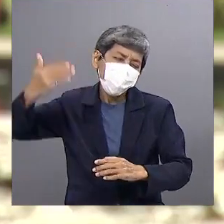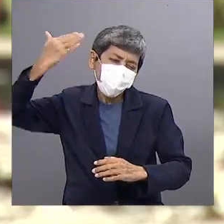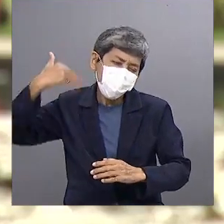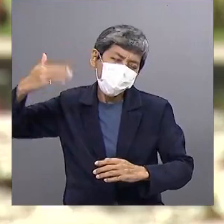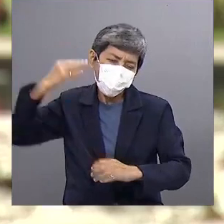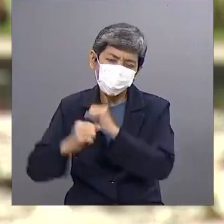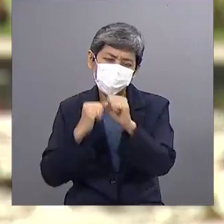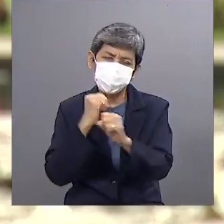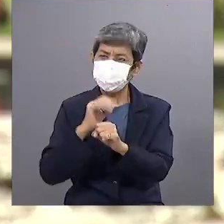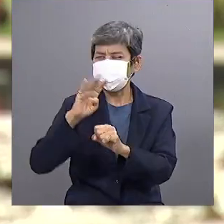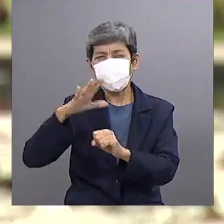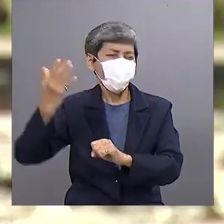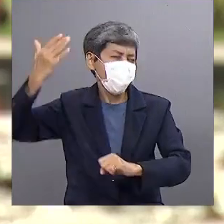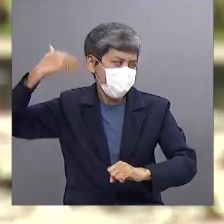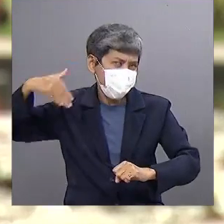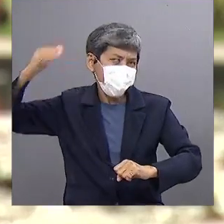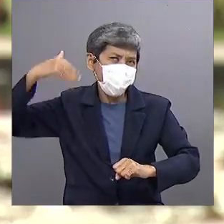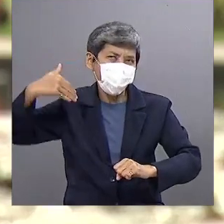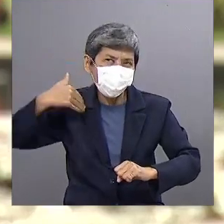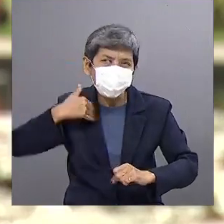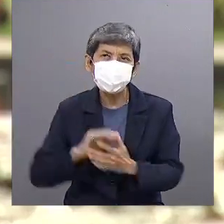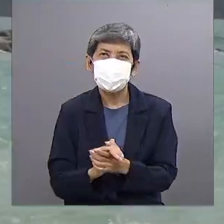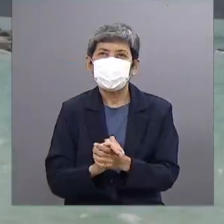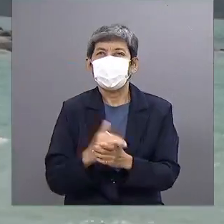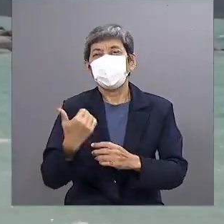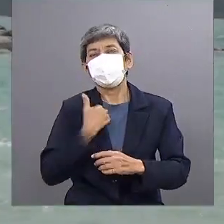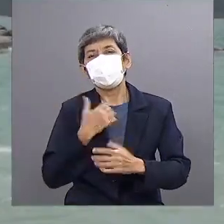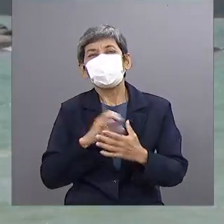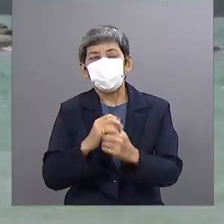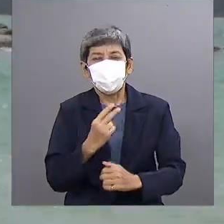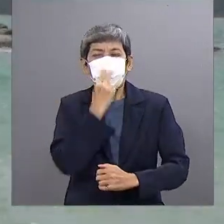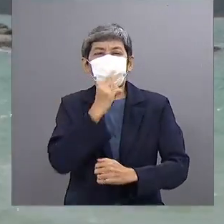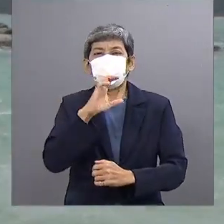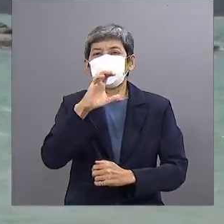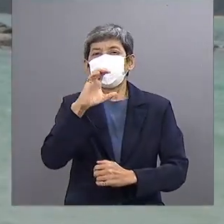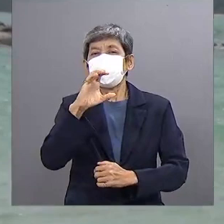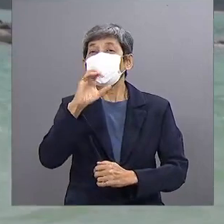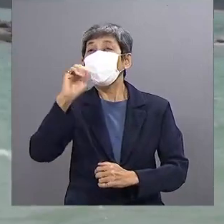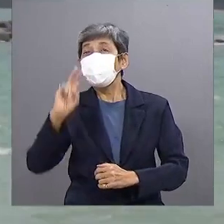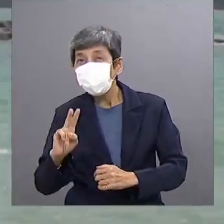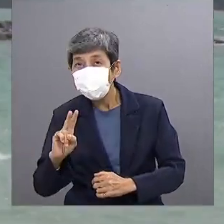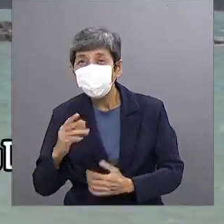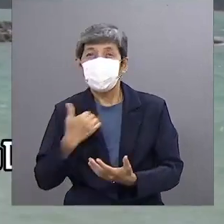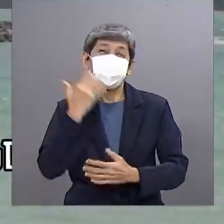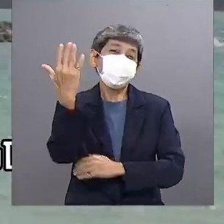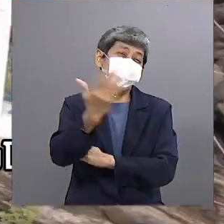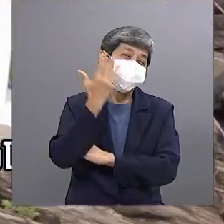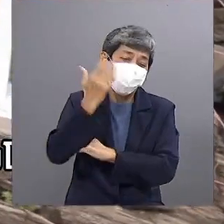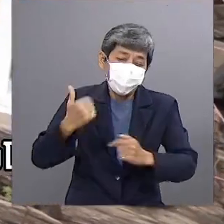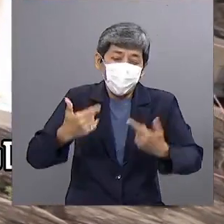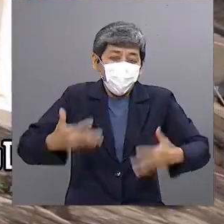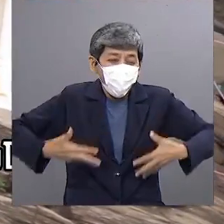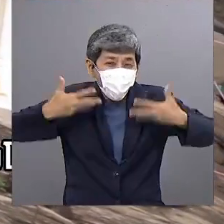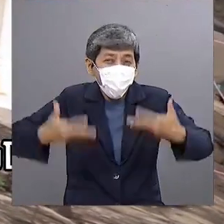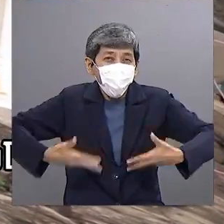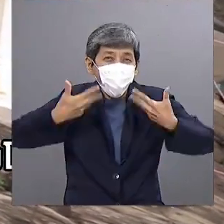there are natural cycles. Mm. There has been times when there was more CO2 in the air, and there was when the temperature was higher, which is